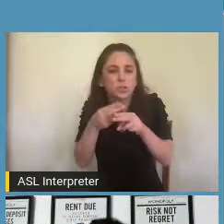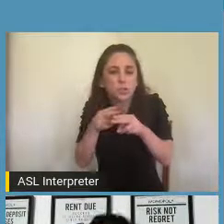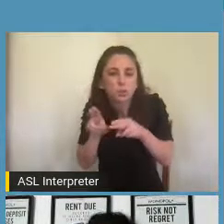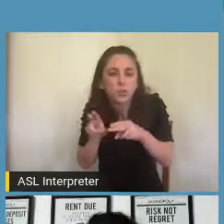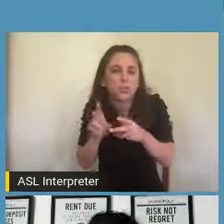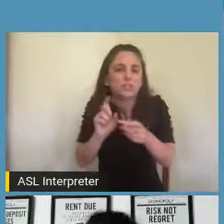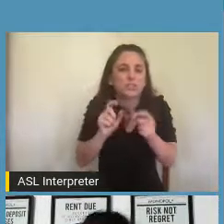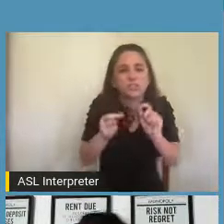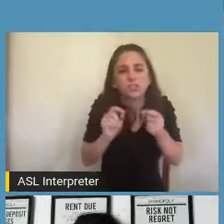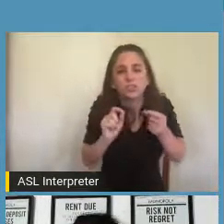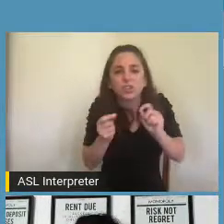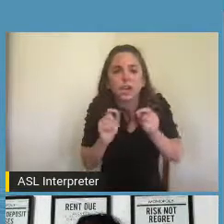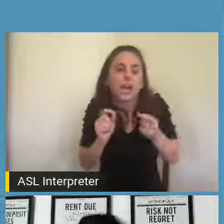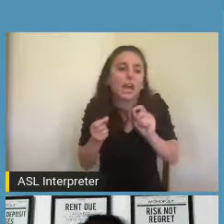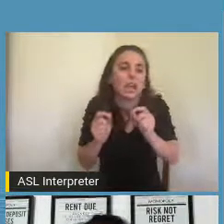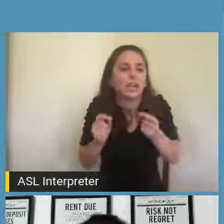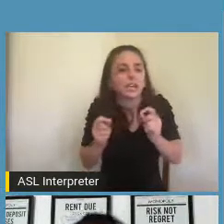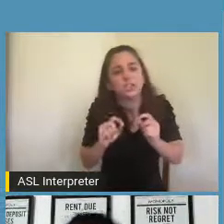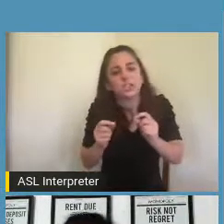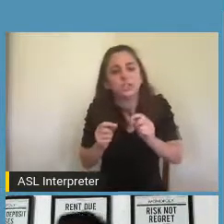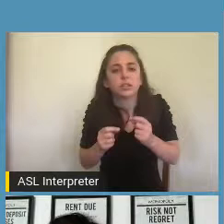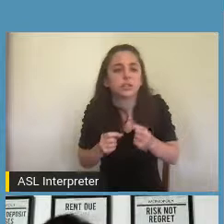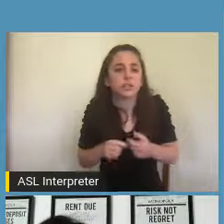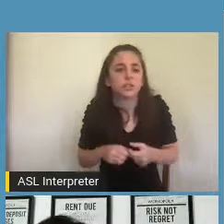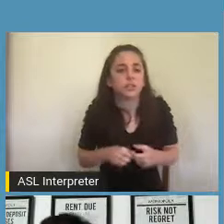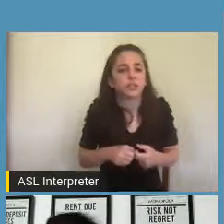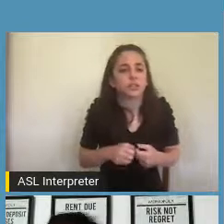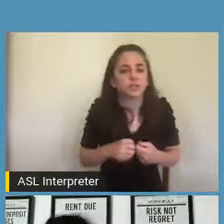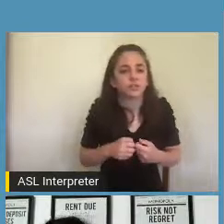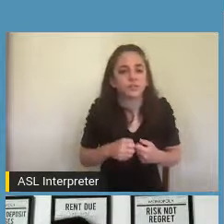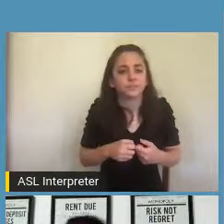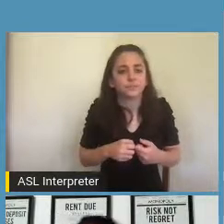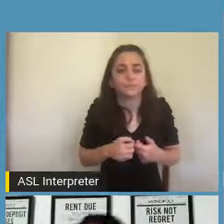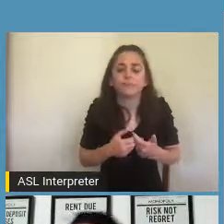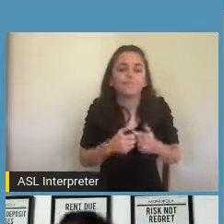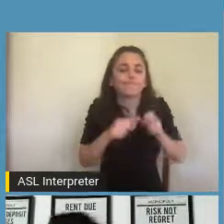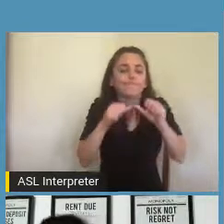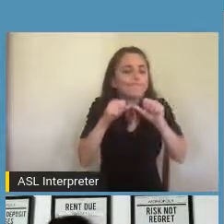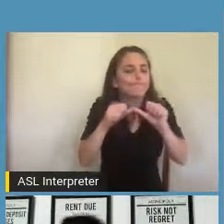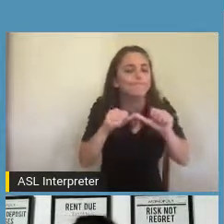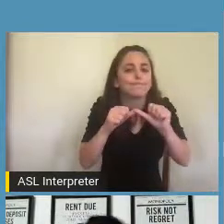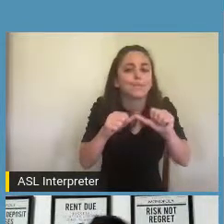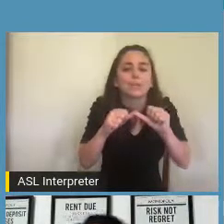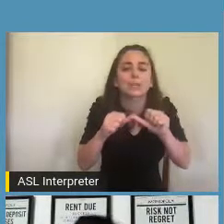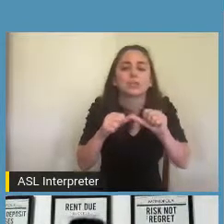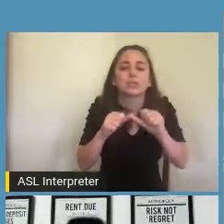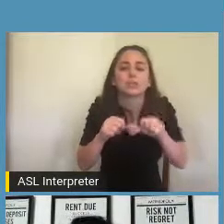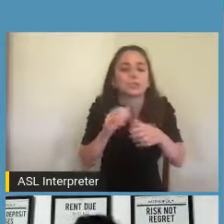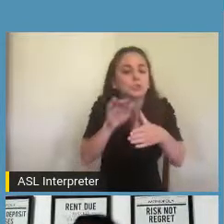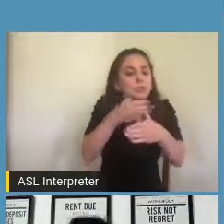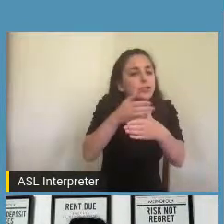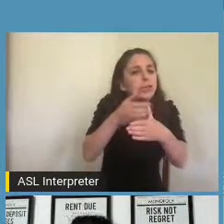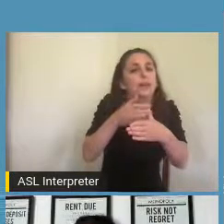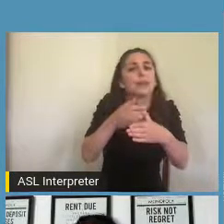my social copy so that, I don't keep sharing out the same video and the same messaging over and